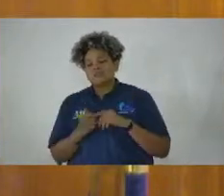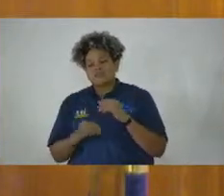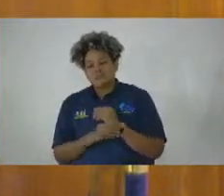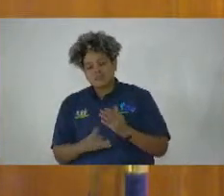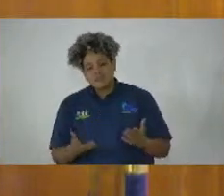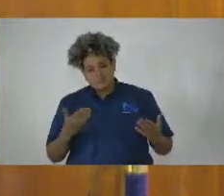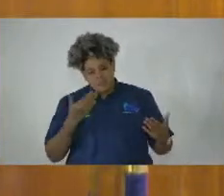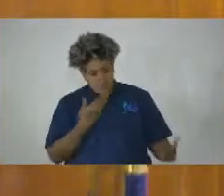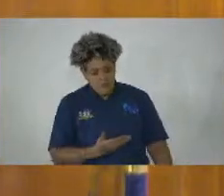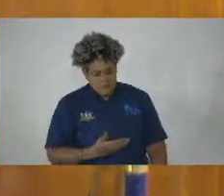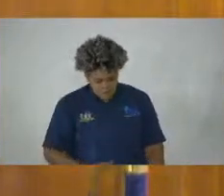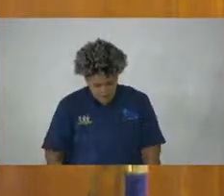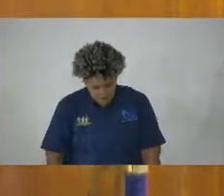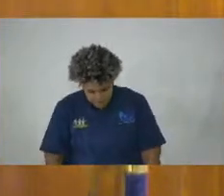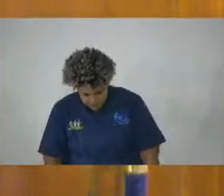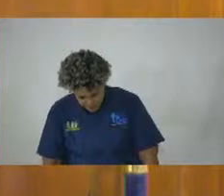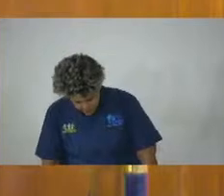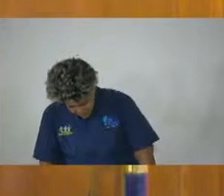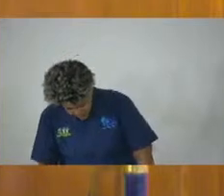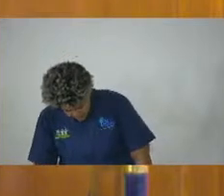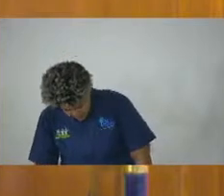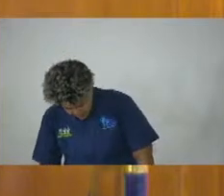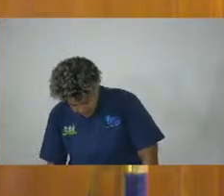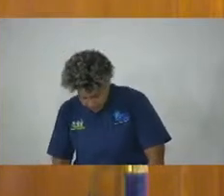may it please you.